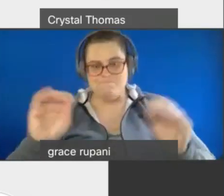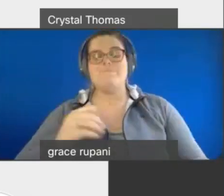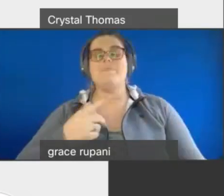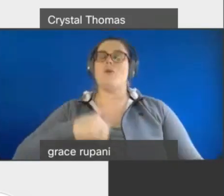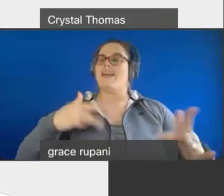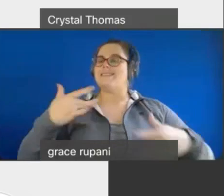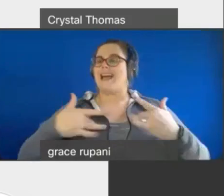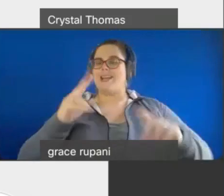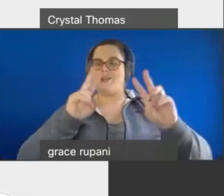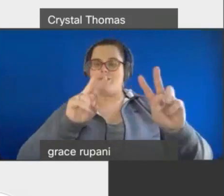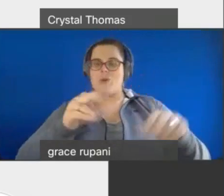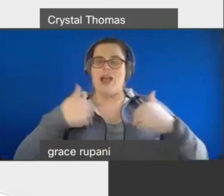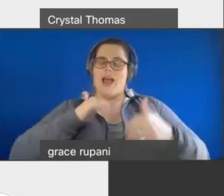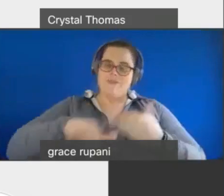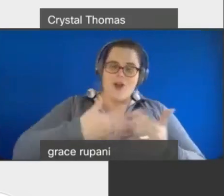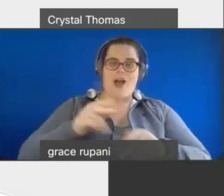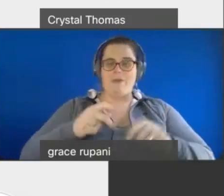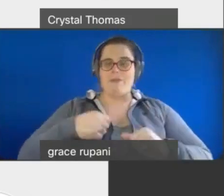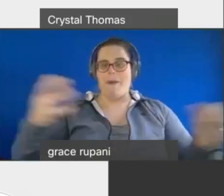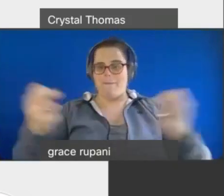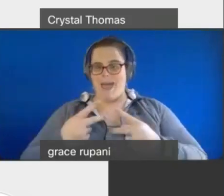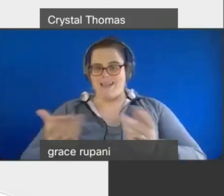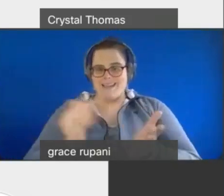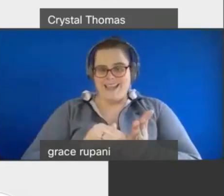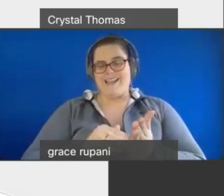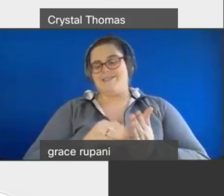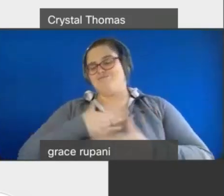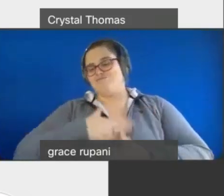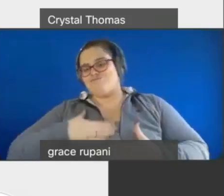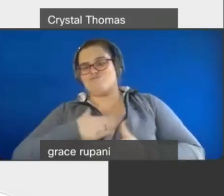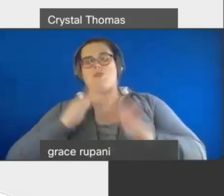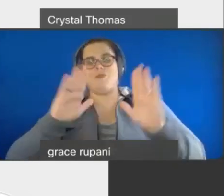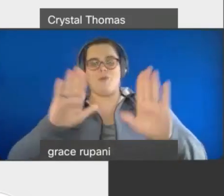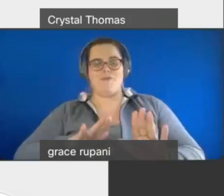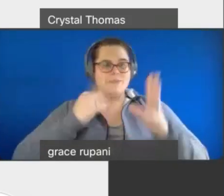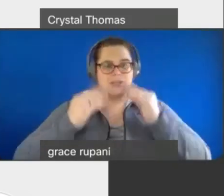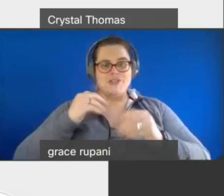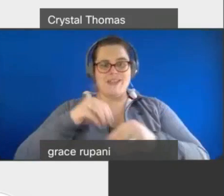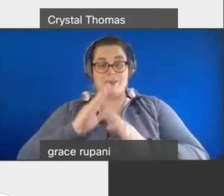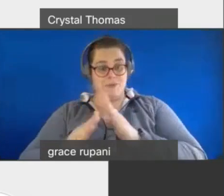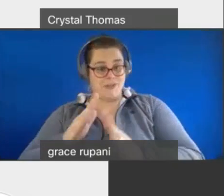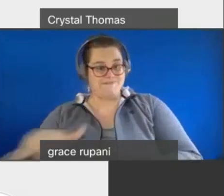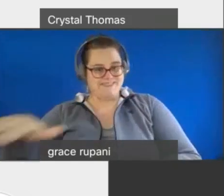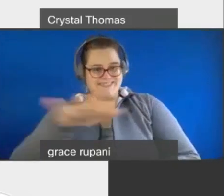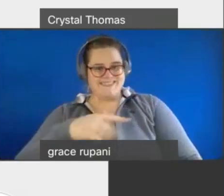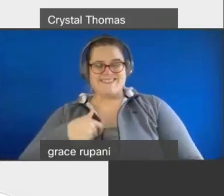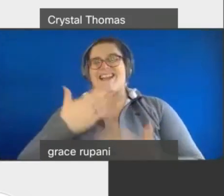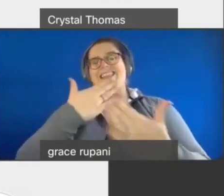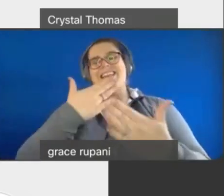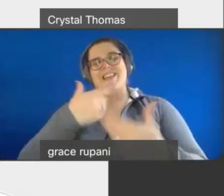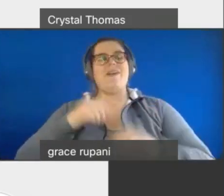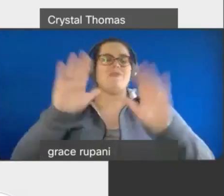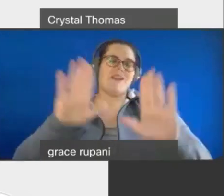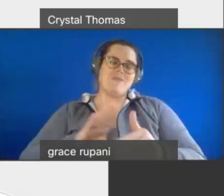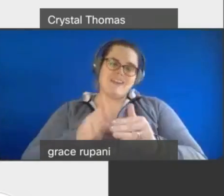just having all of our folks come back and have brand new experiences in the community. Thank you very much, and everybody have a fantastic